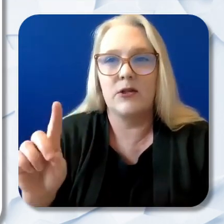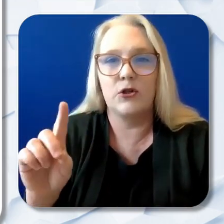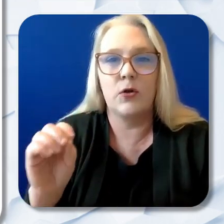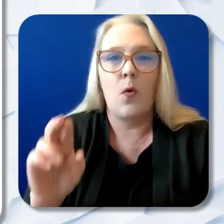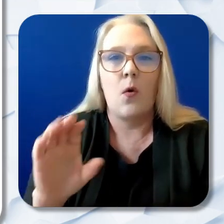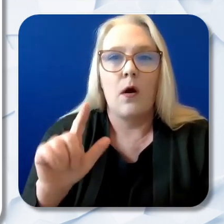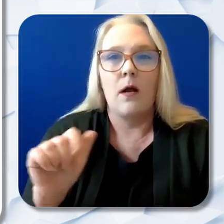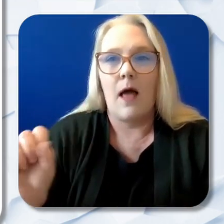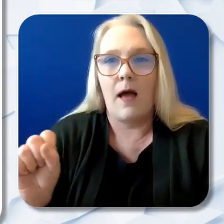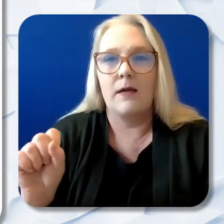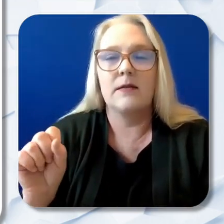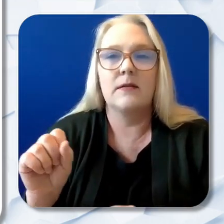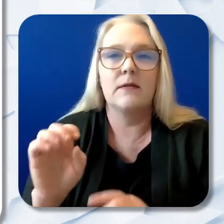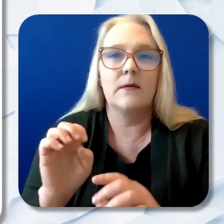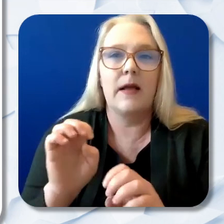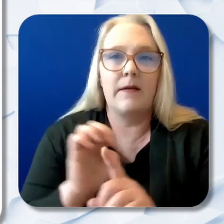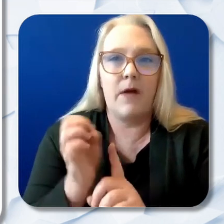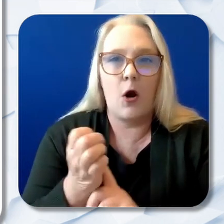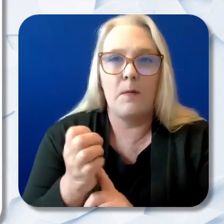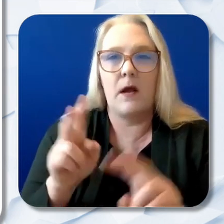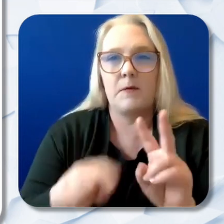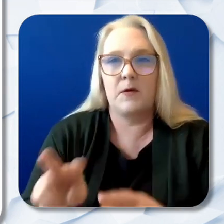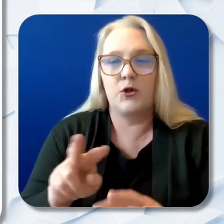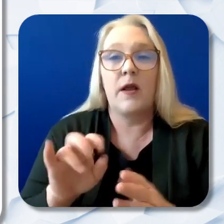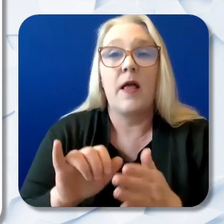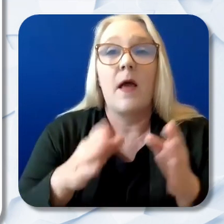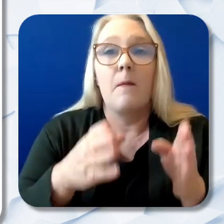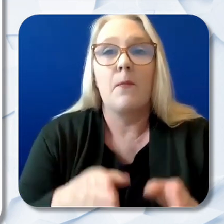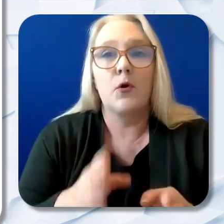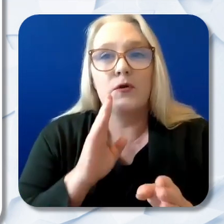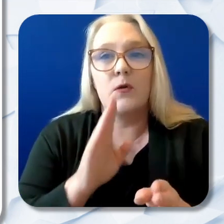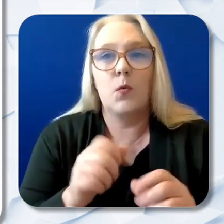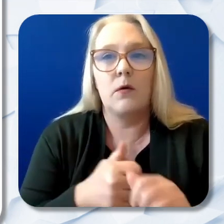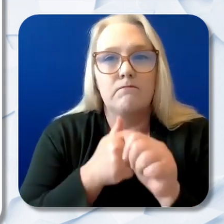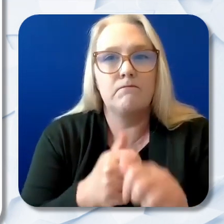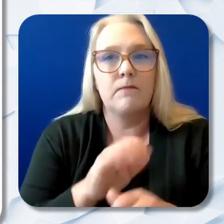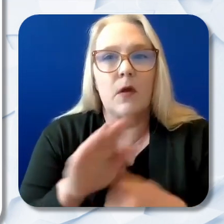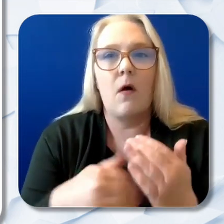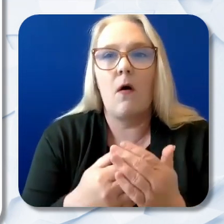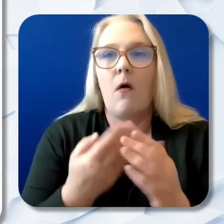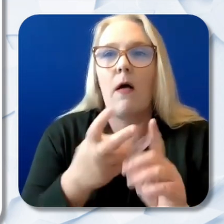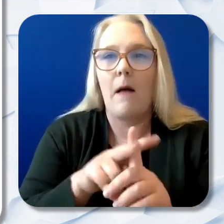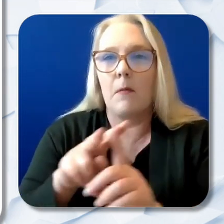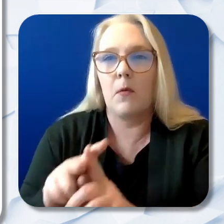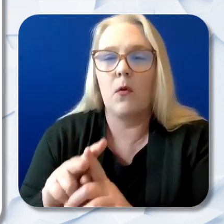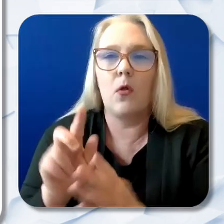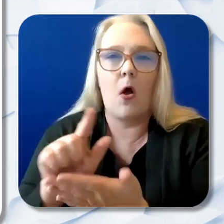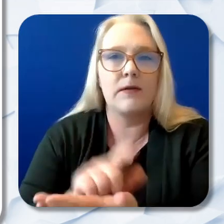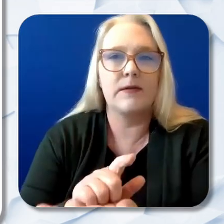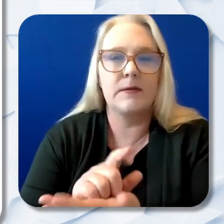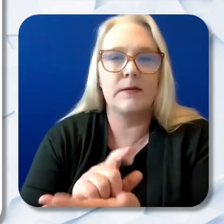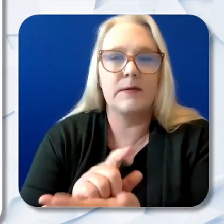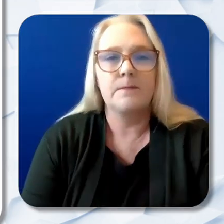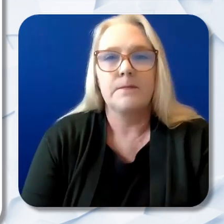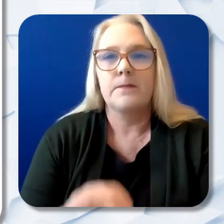environment observation, the person observing shall continue to follow all applicable laws. Now,